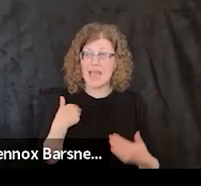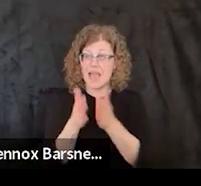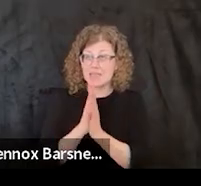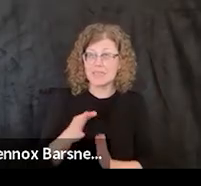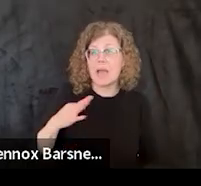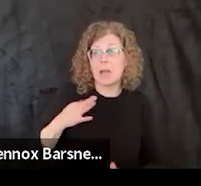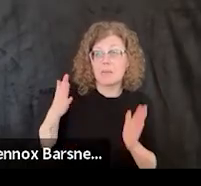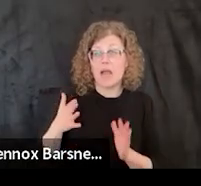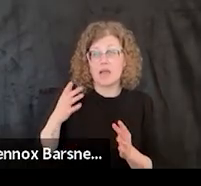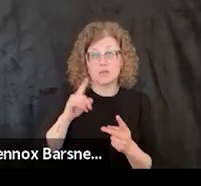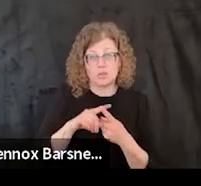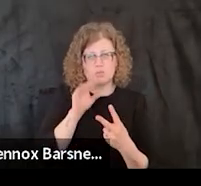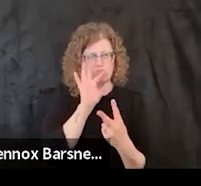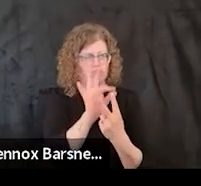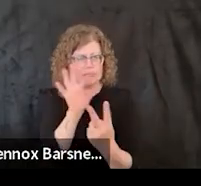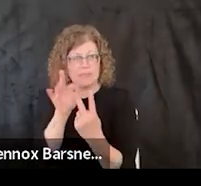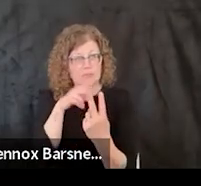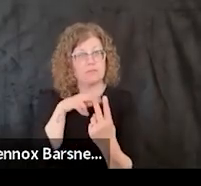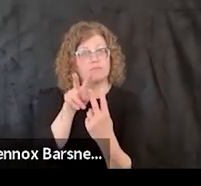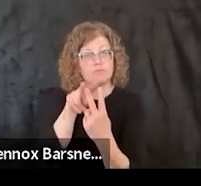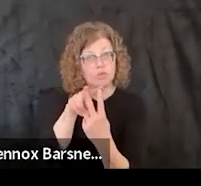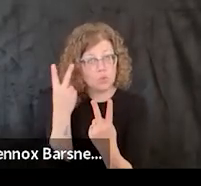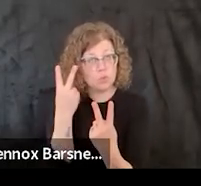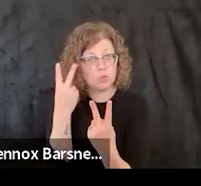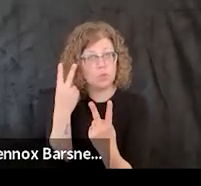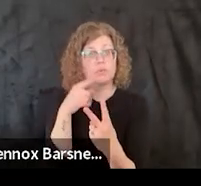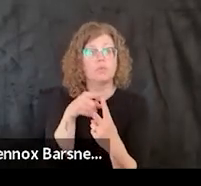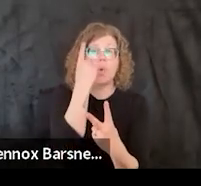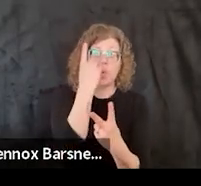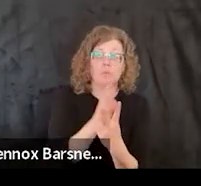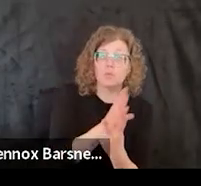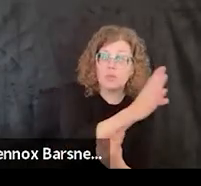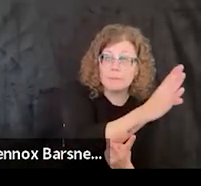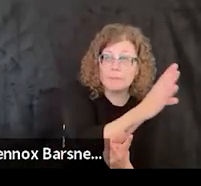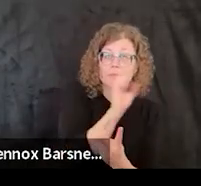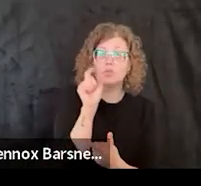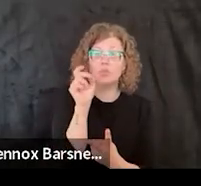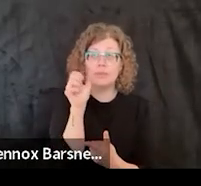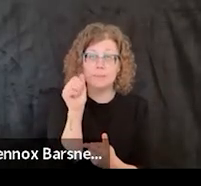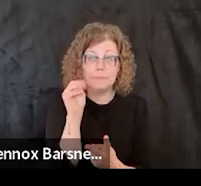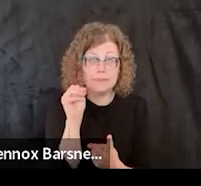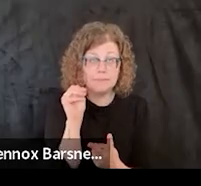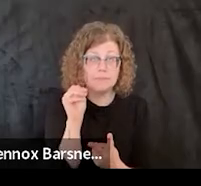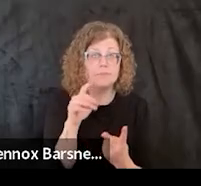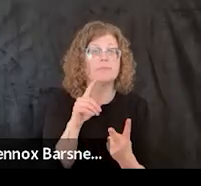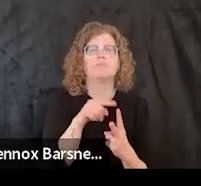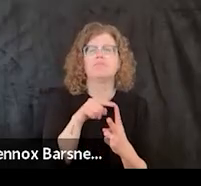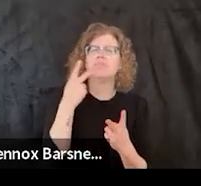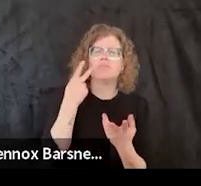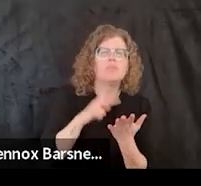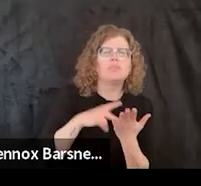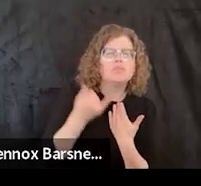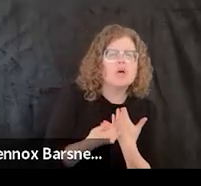to be assessed within Stream 1. Applicants who are applying for a project that primarily